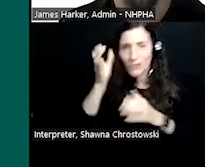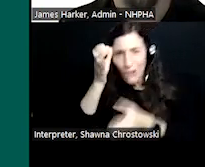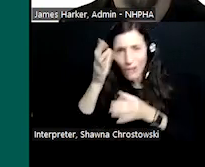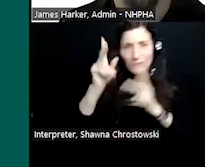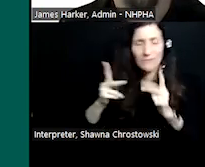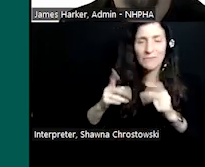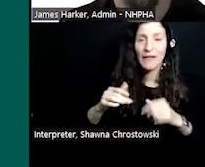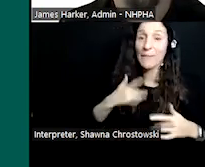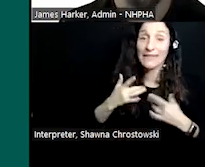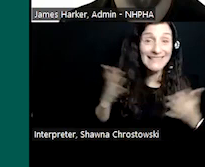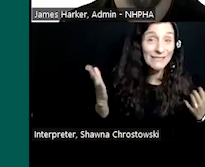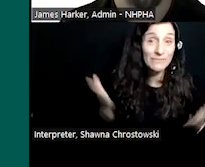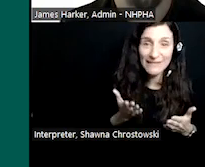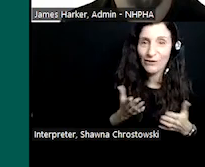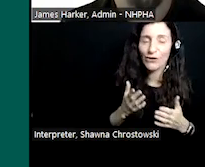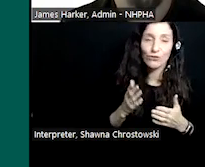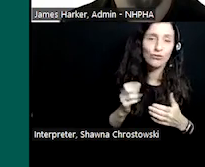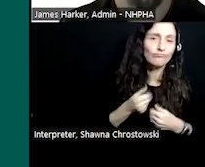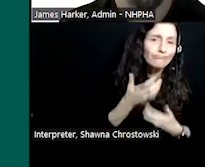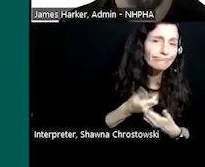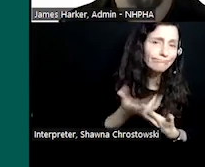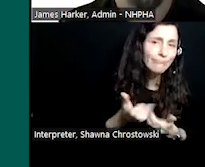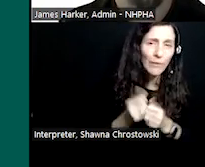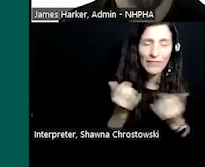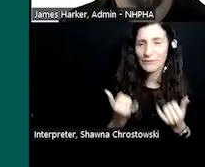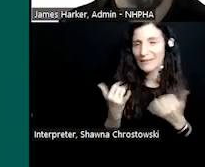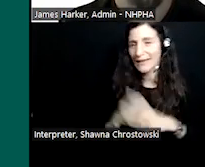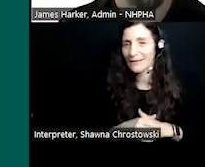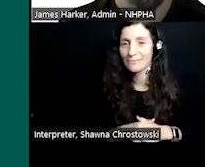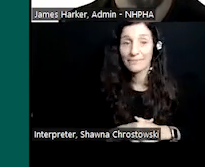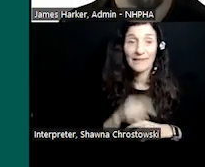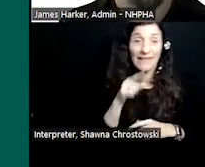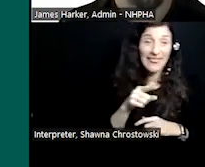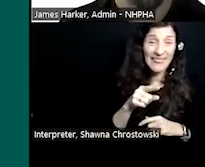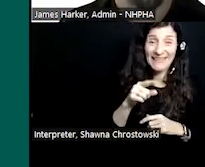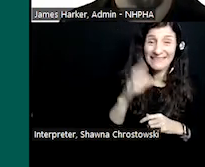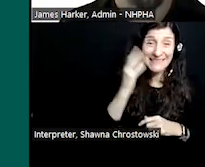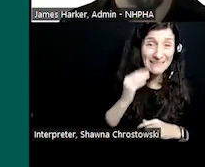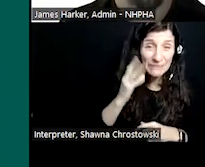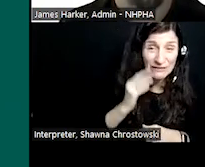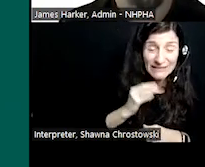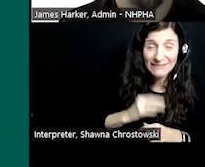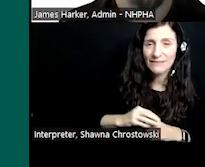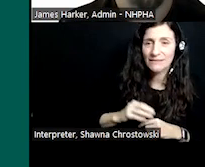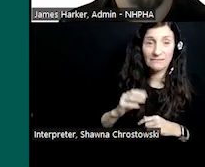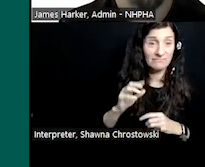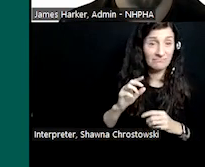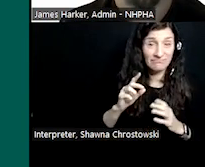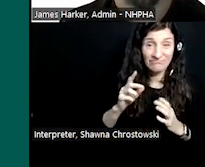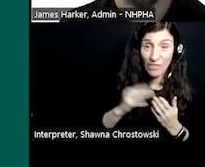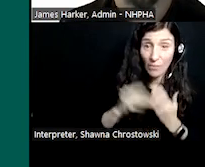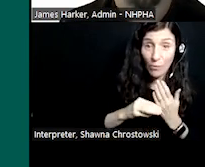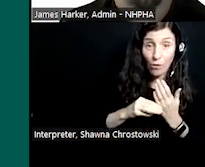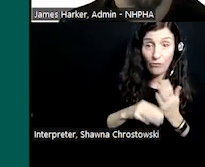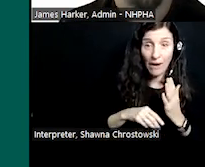able to be here and share some of that with you today. This journey, the journey that our program has taken has not necessarily